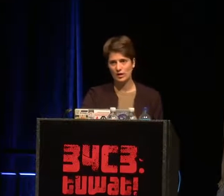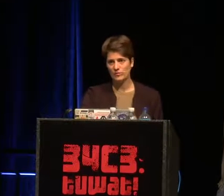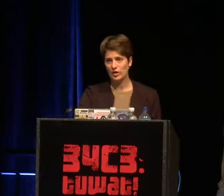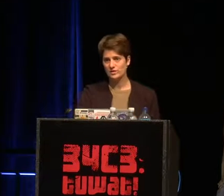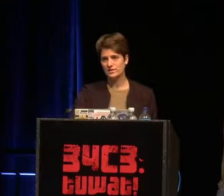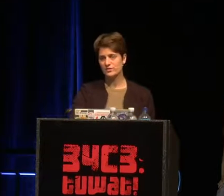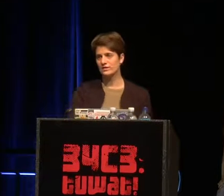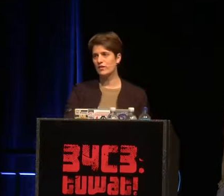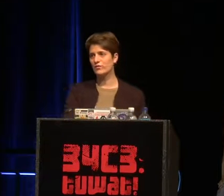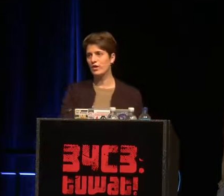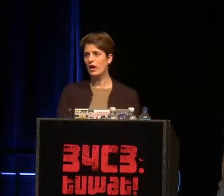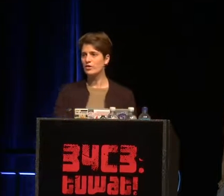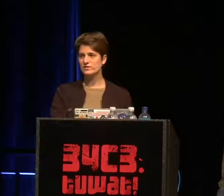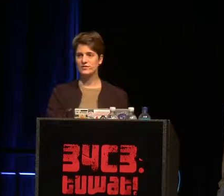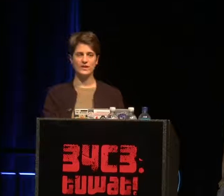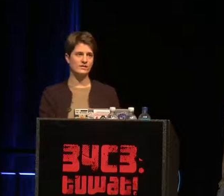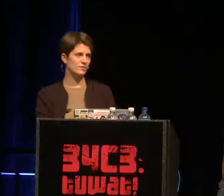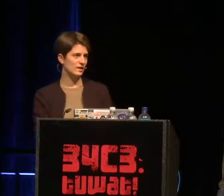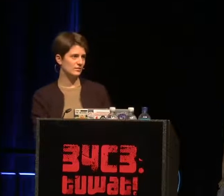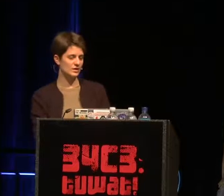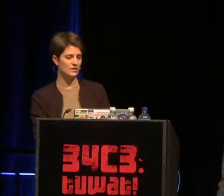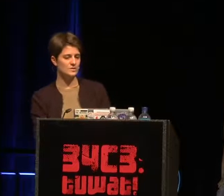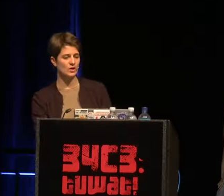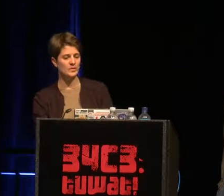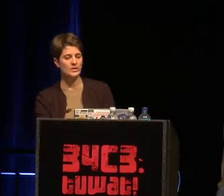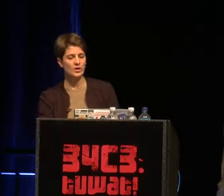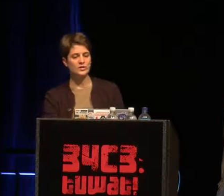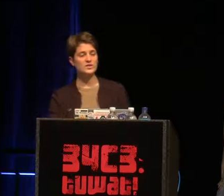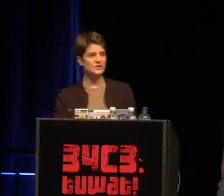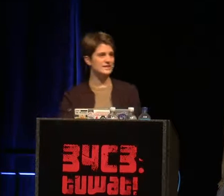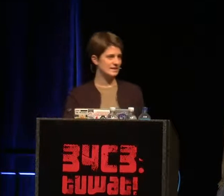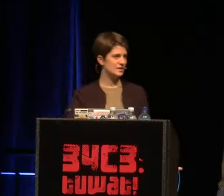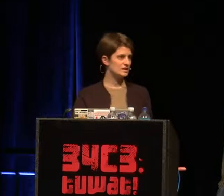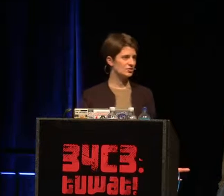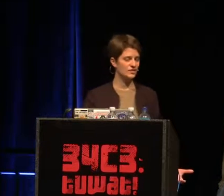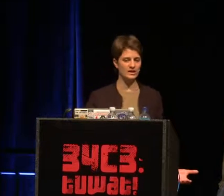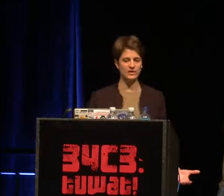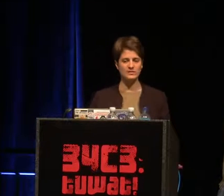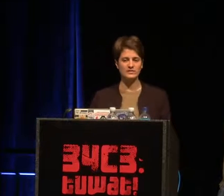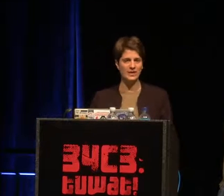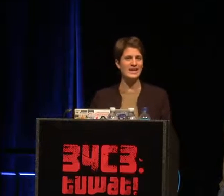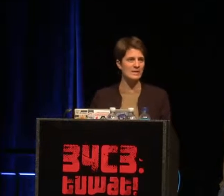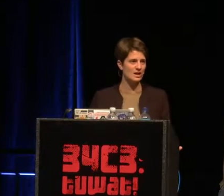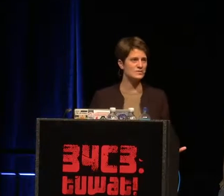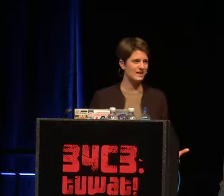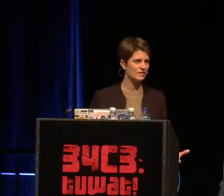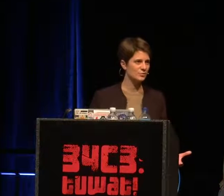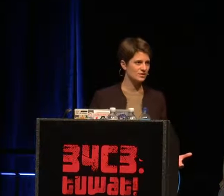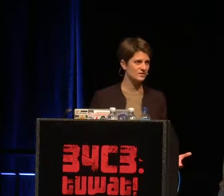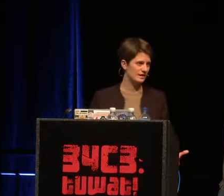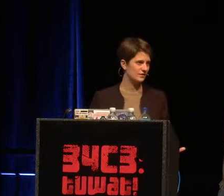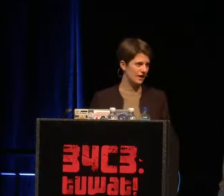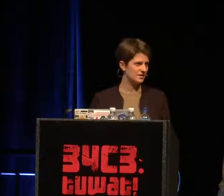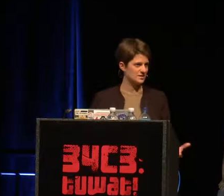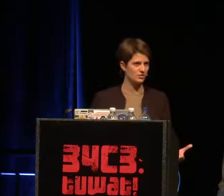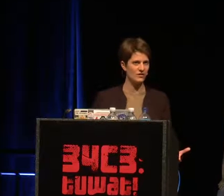Austria. And the problem with these kind of databases of potential threats is